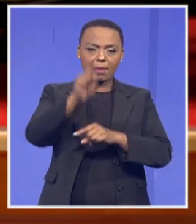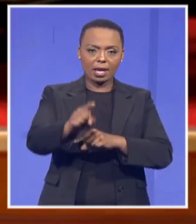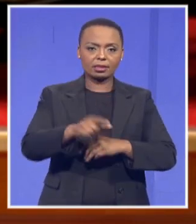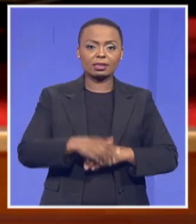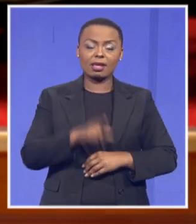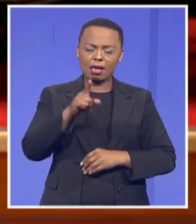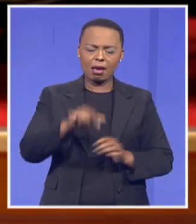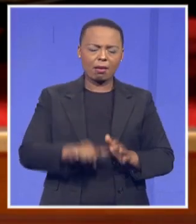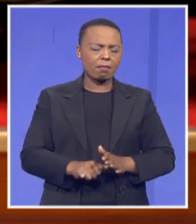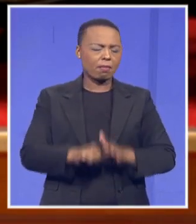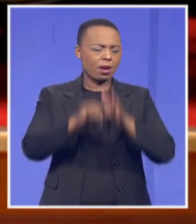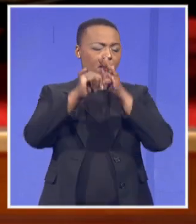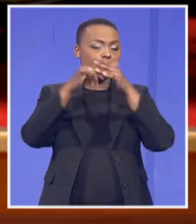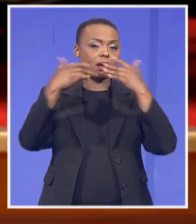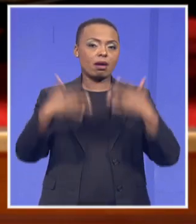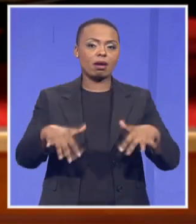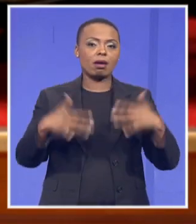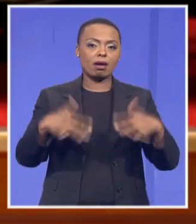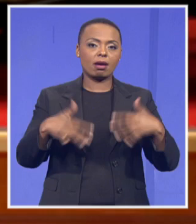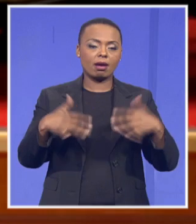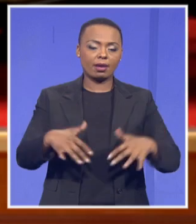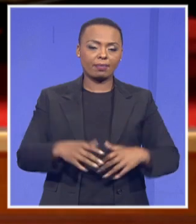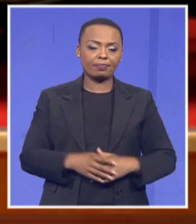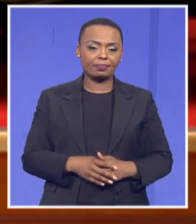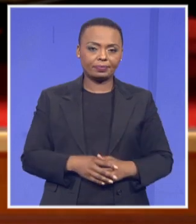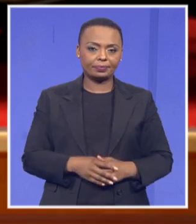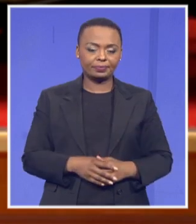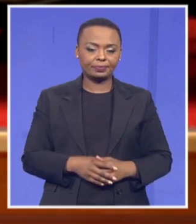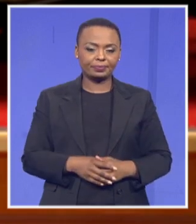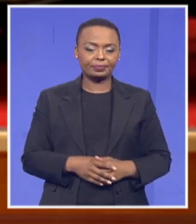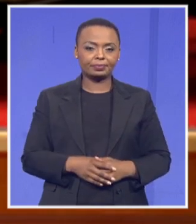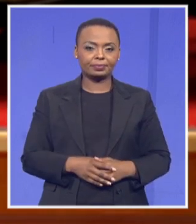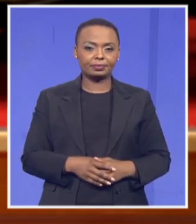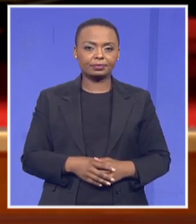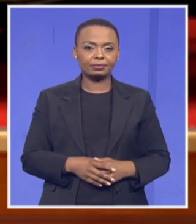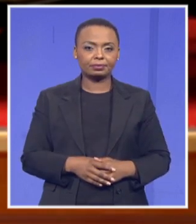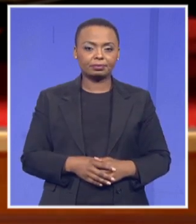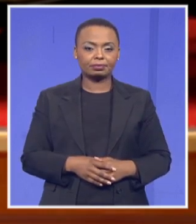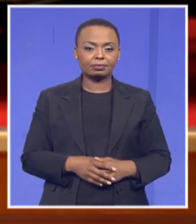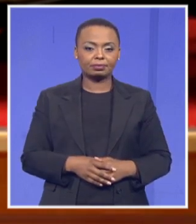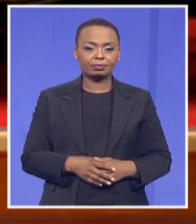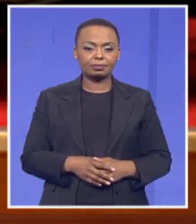get yourself out of that handicap.